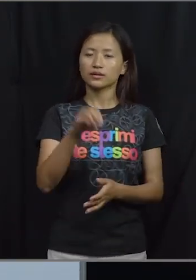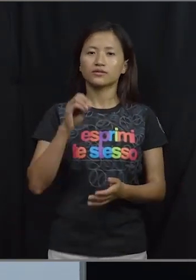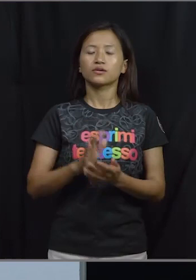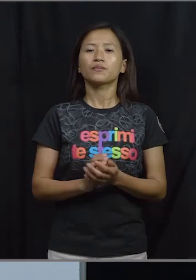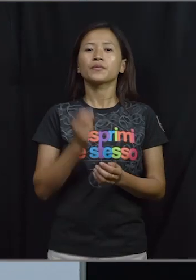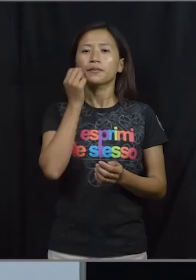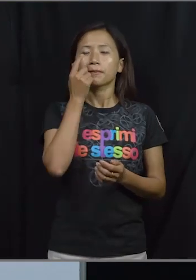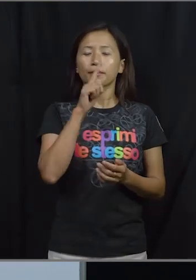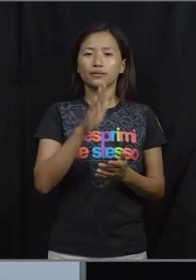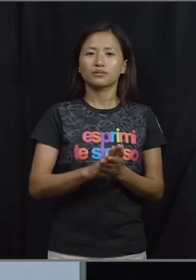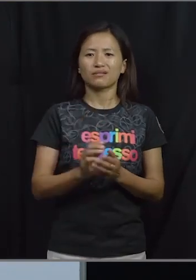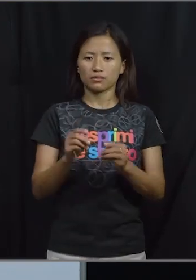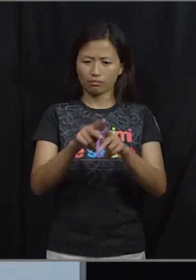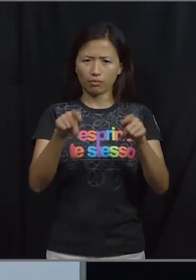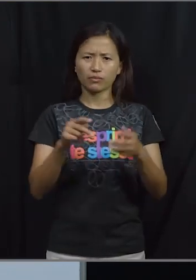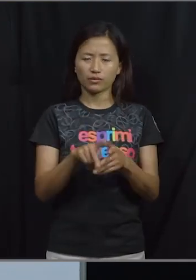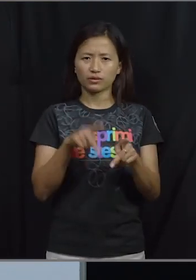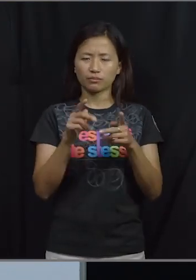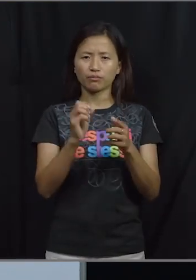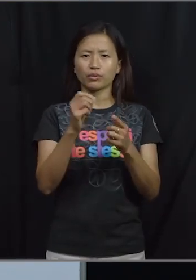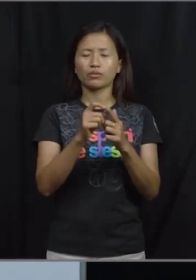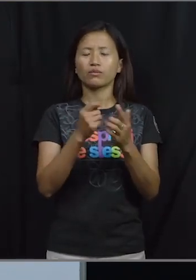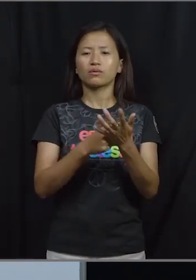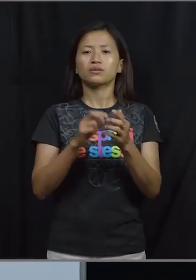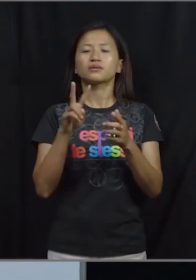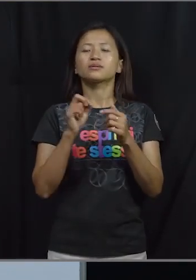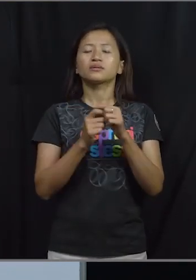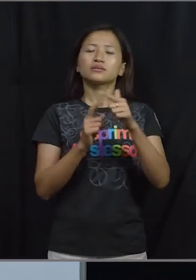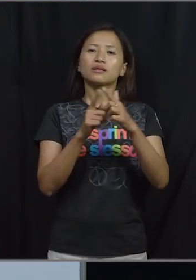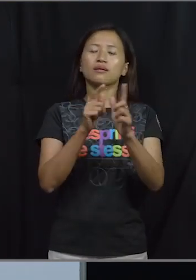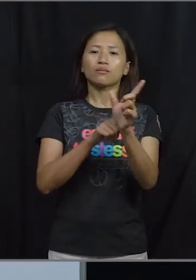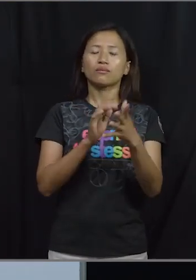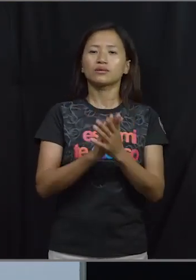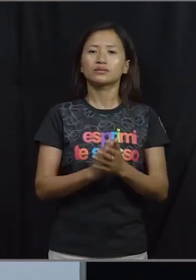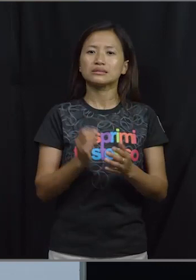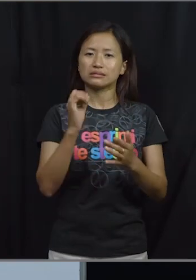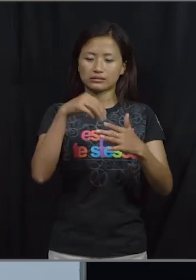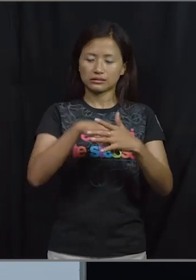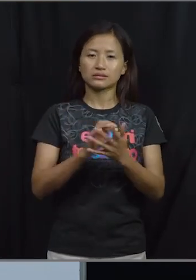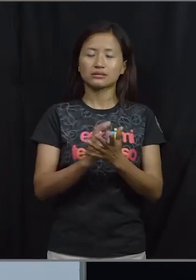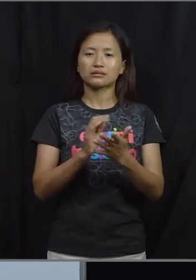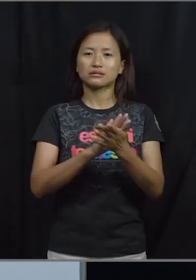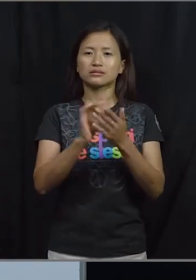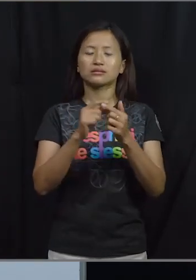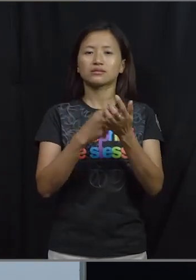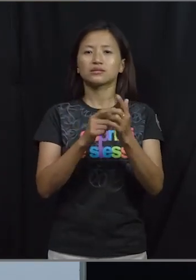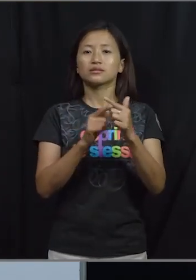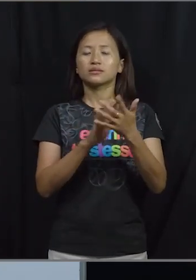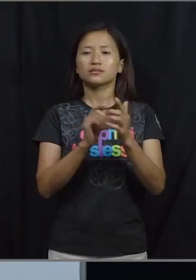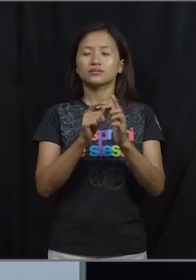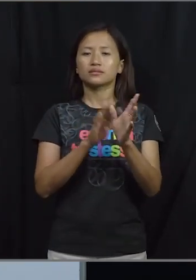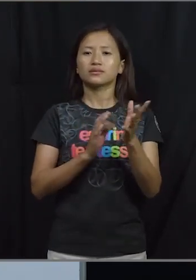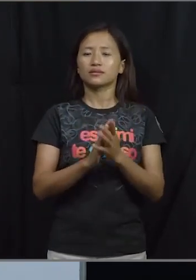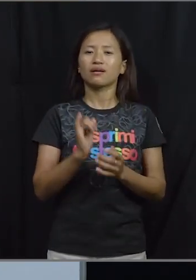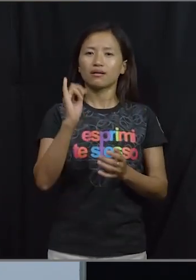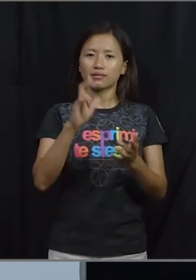might be property or the things, the worldly things that we get inherited from our parents. That is the